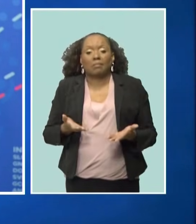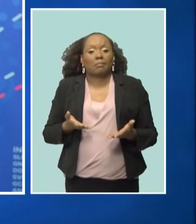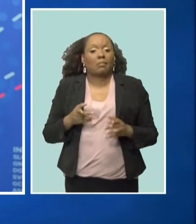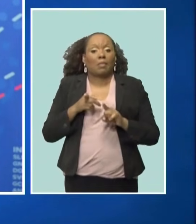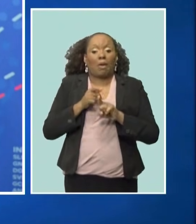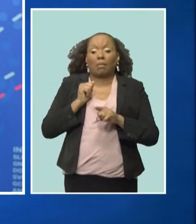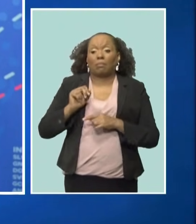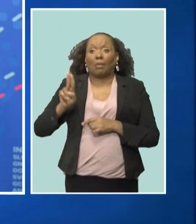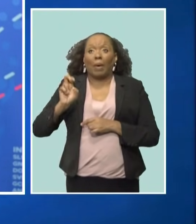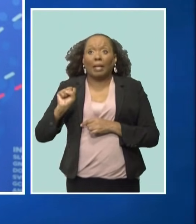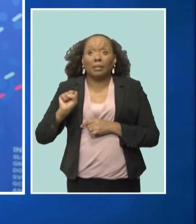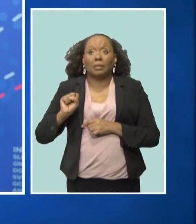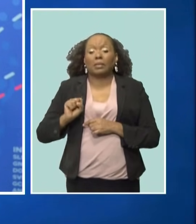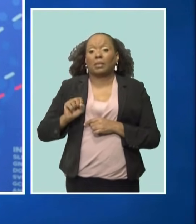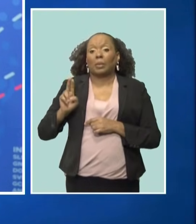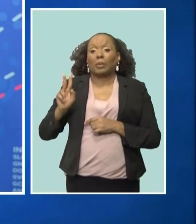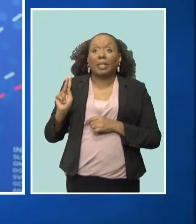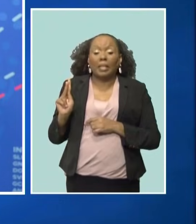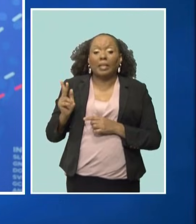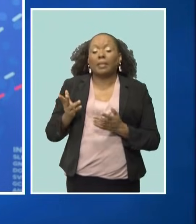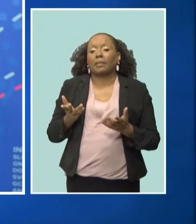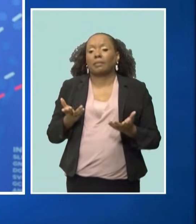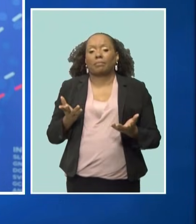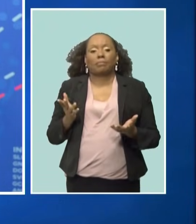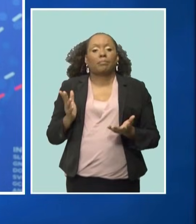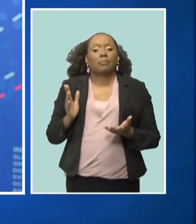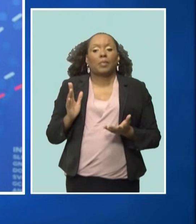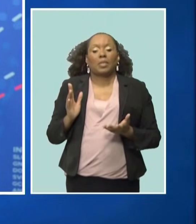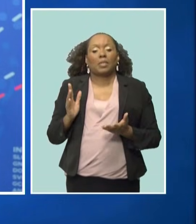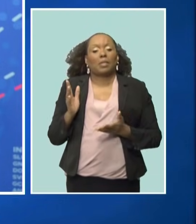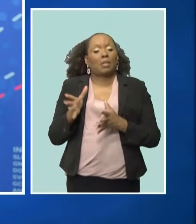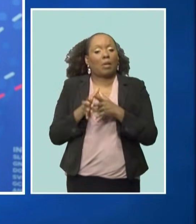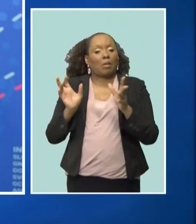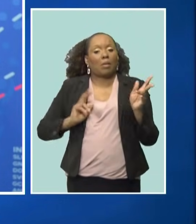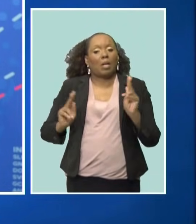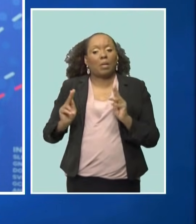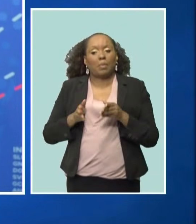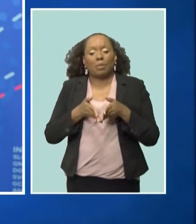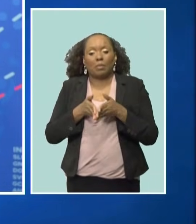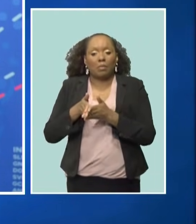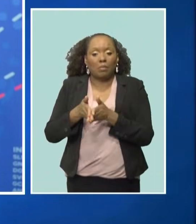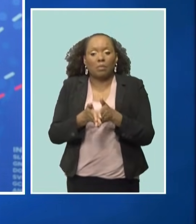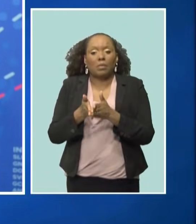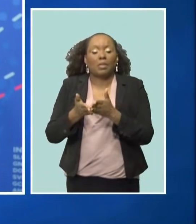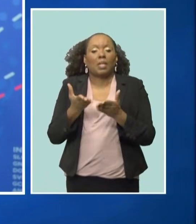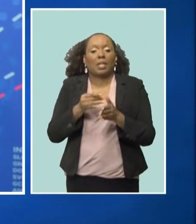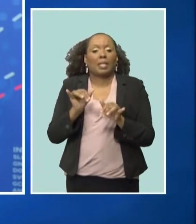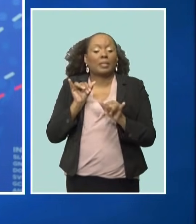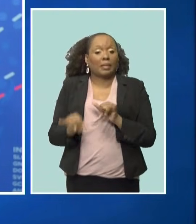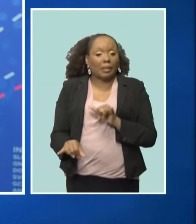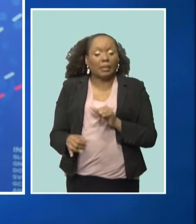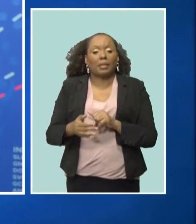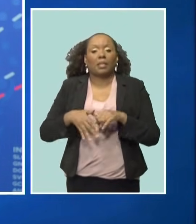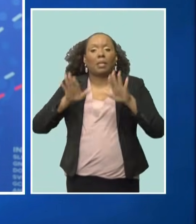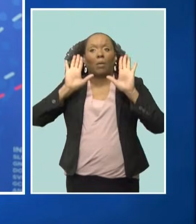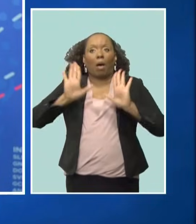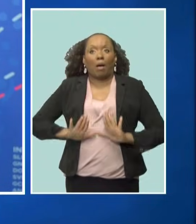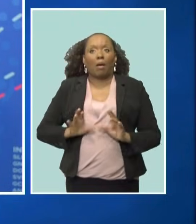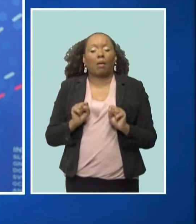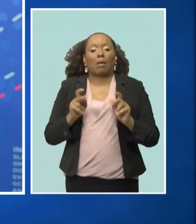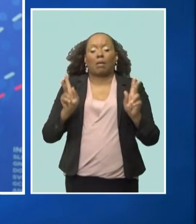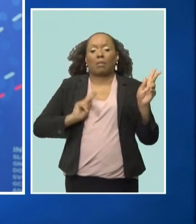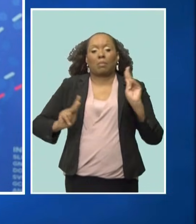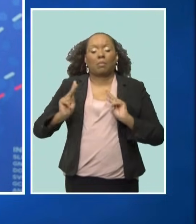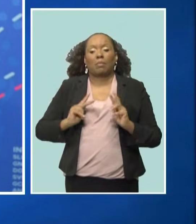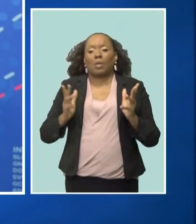United States or the UK, contributes to cruise and stay, which is a wonderful opportunity for those who want to take a cruise to